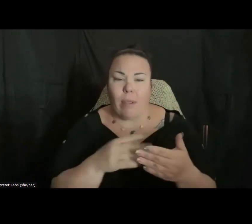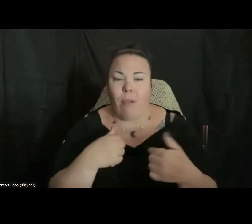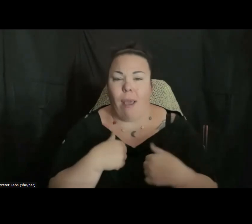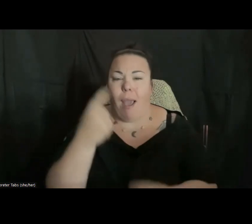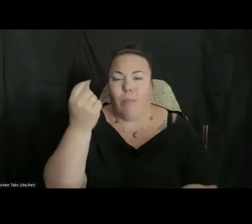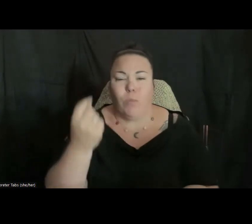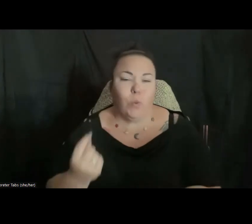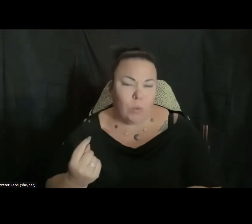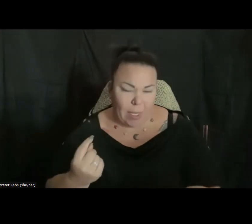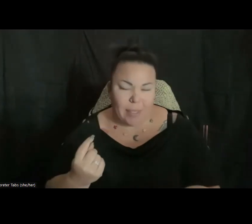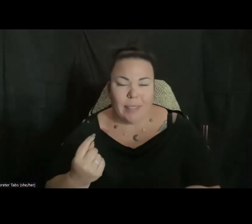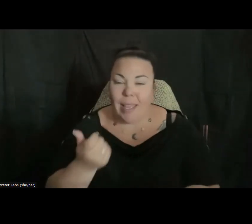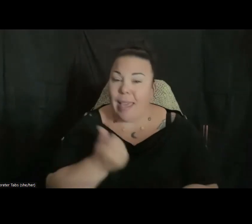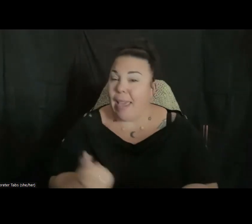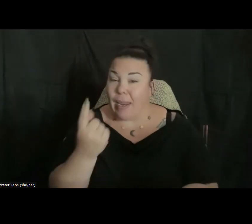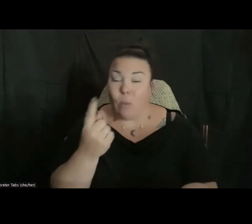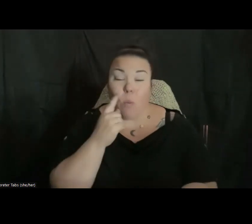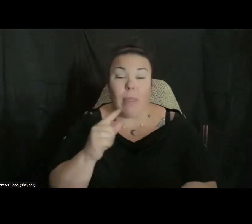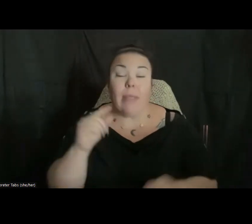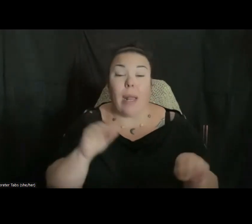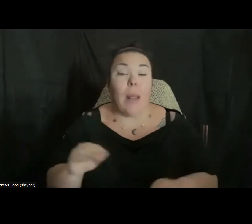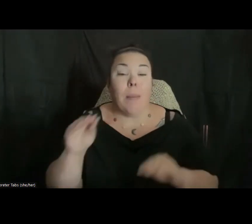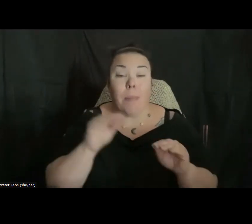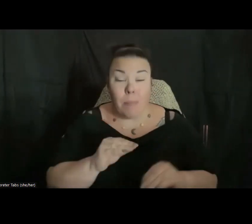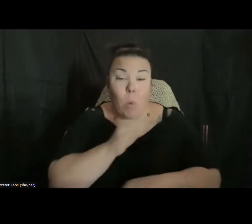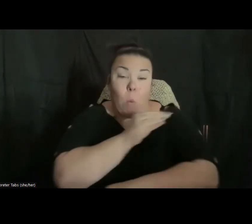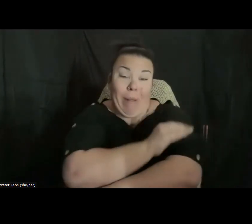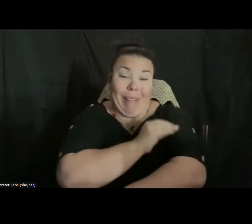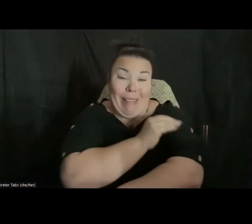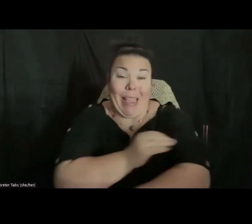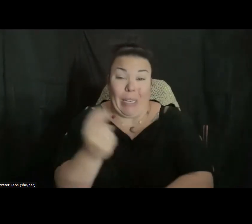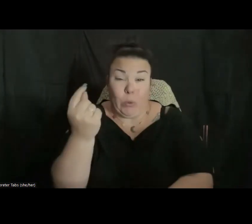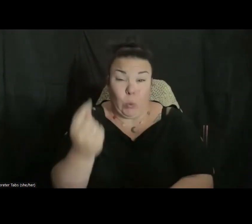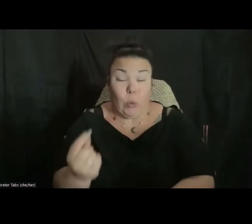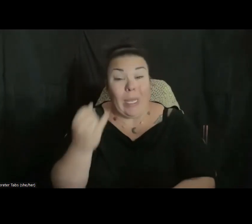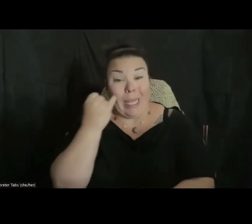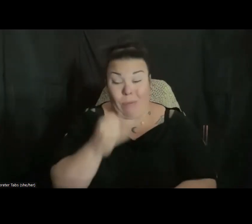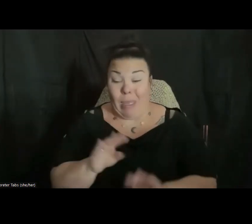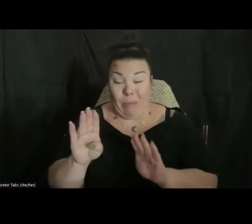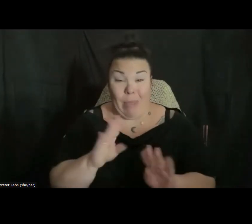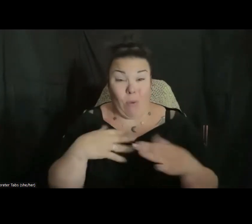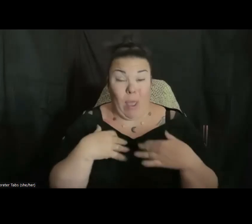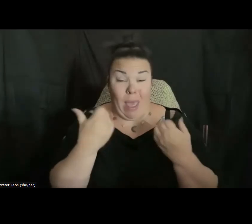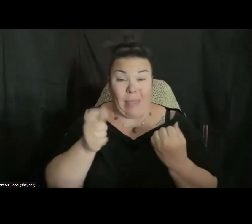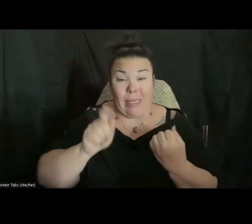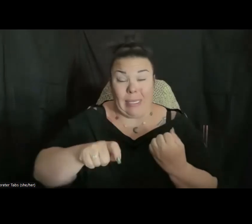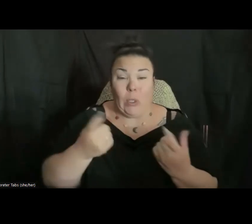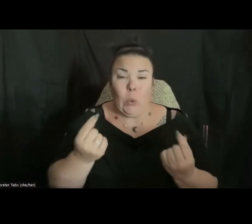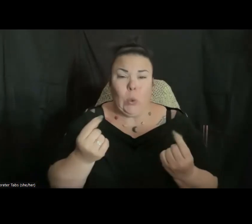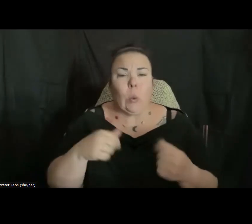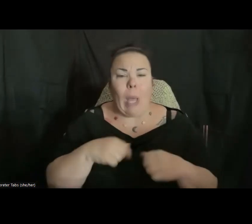who is on the mobile clinic on Tuesdays, if there's a behavioral health need, I get a message and I connect via